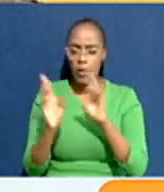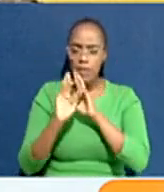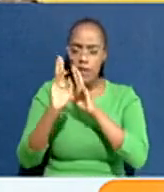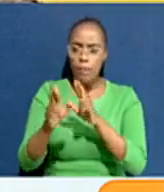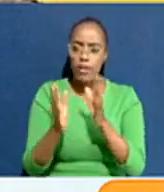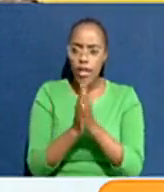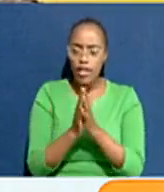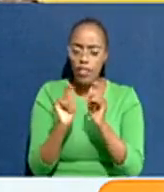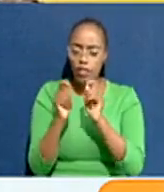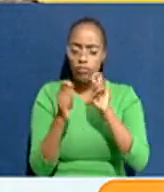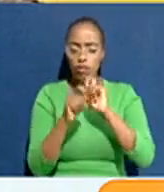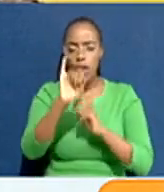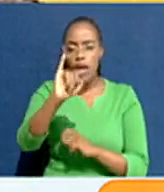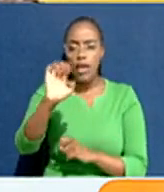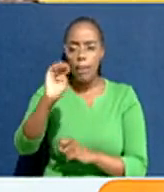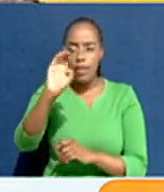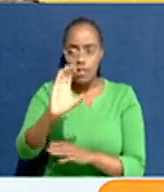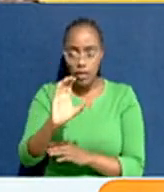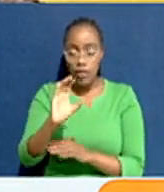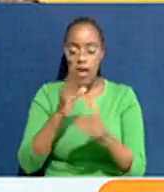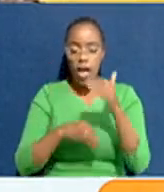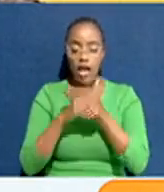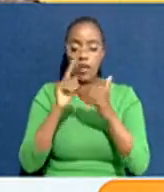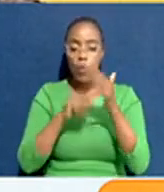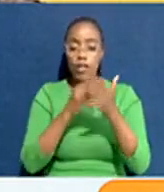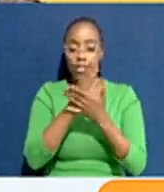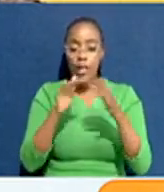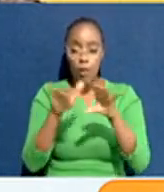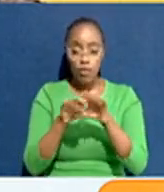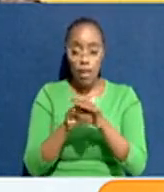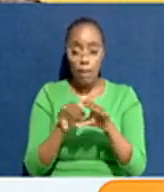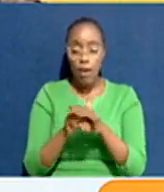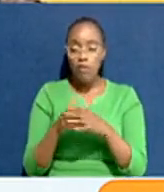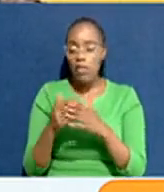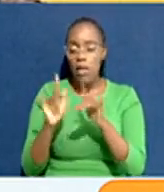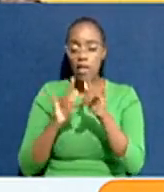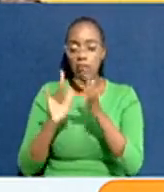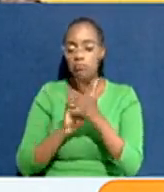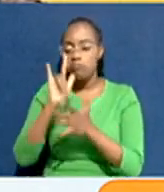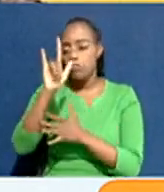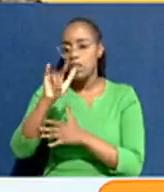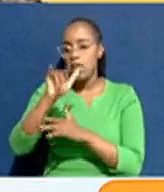on the reconstitution of the IEBC, adding that some of the members were outside the country.